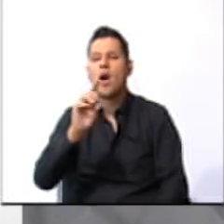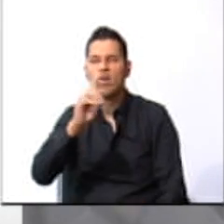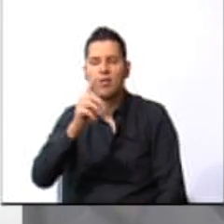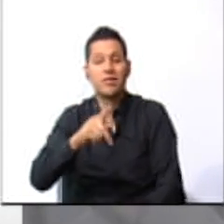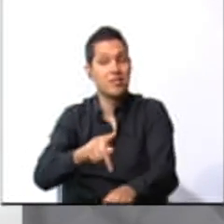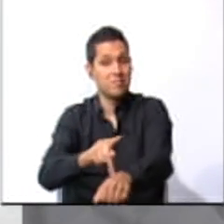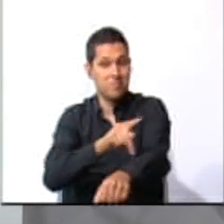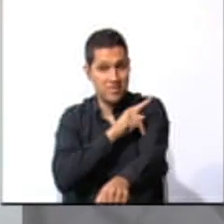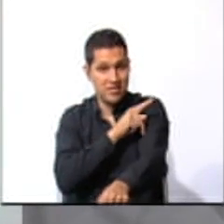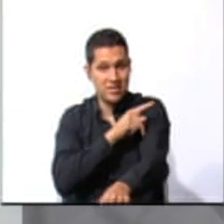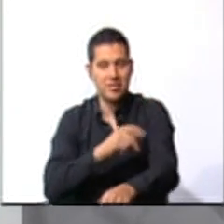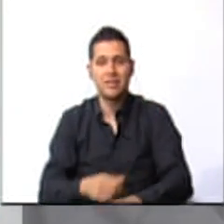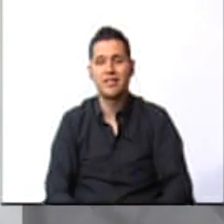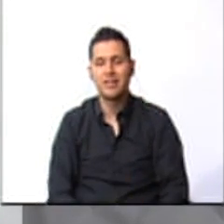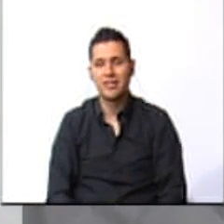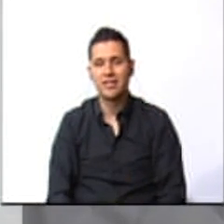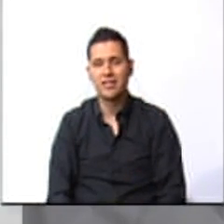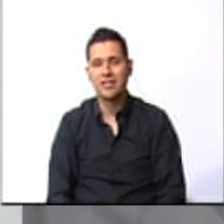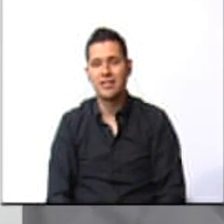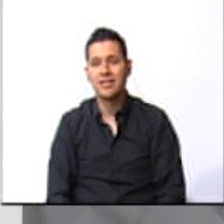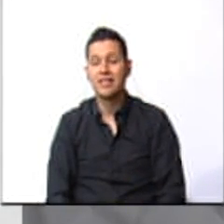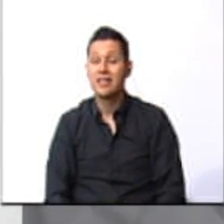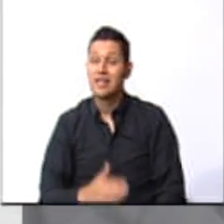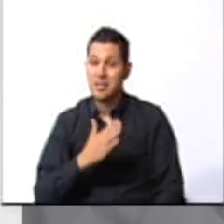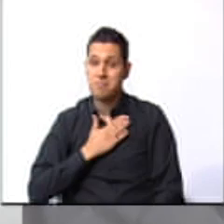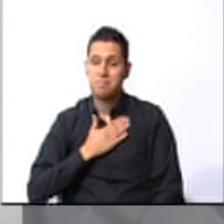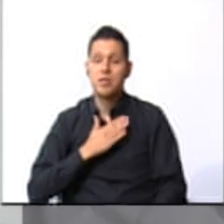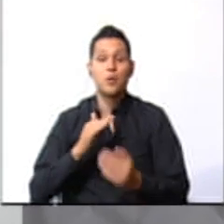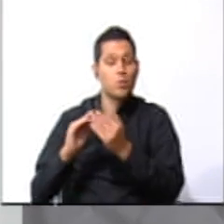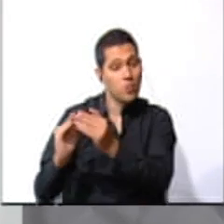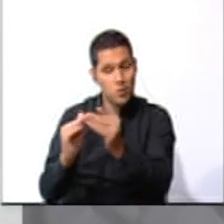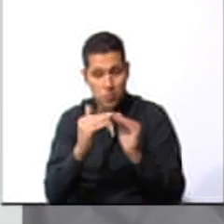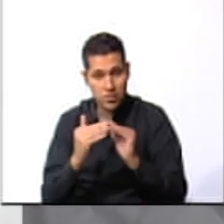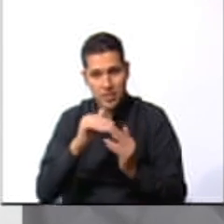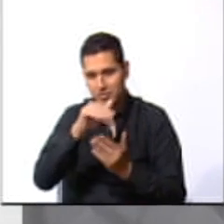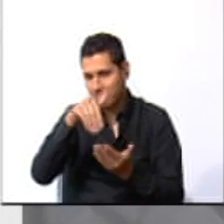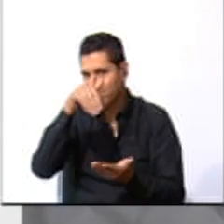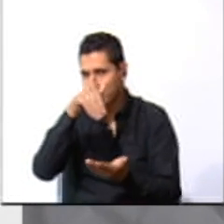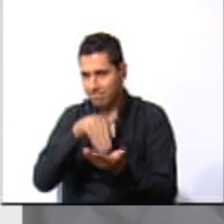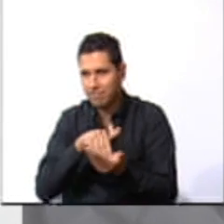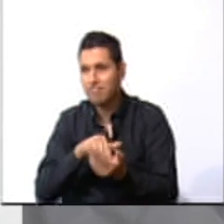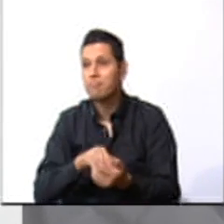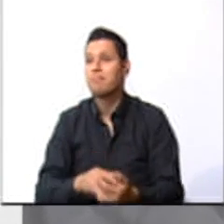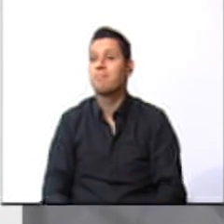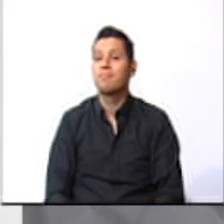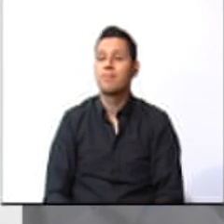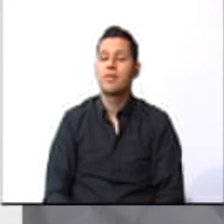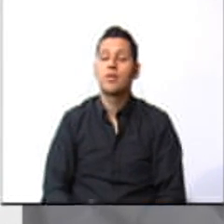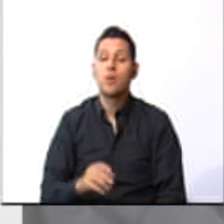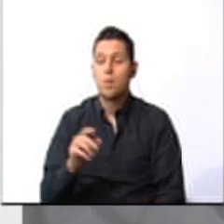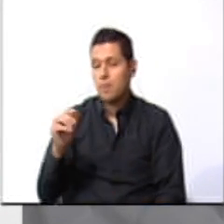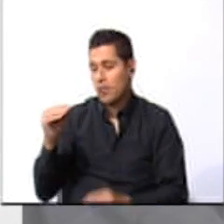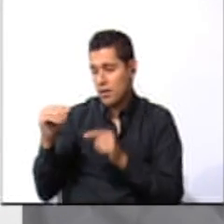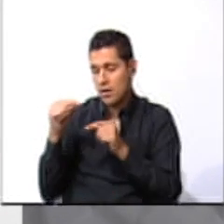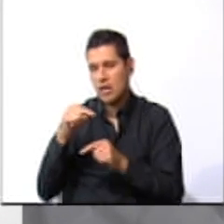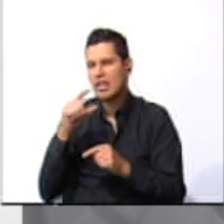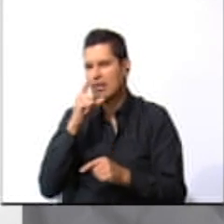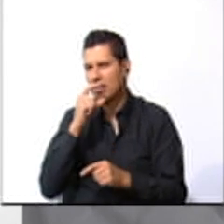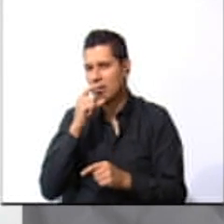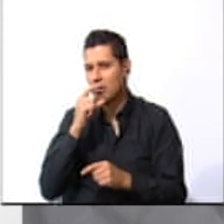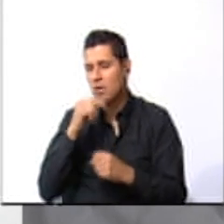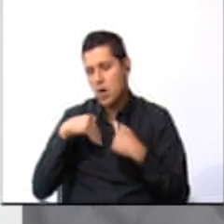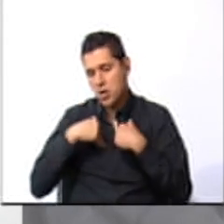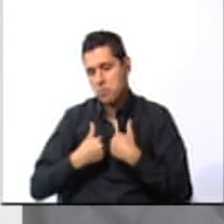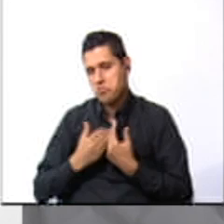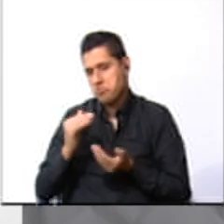sky. This is my town. My pet wants to get the different